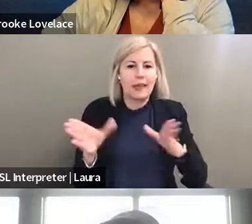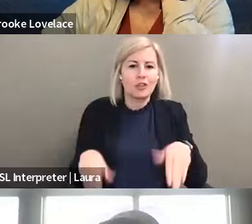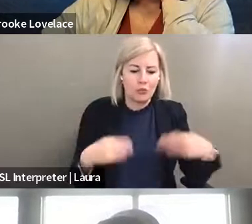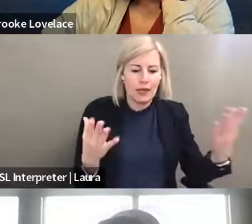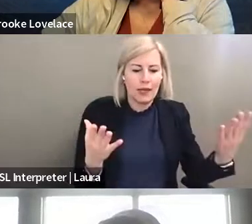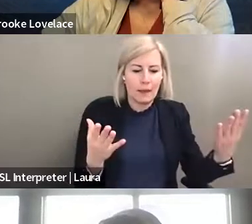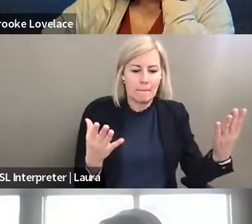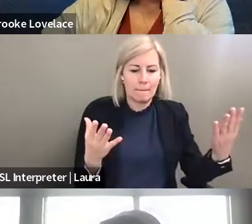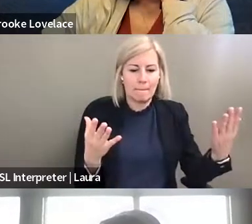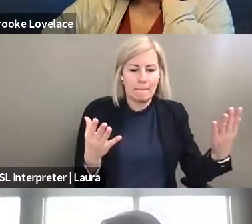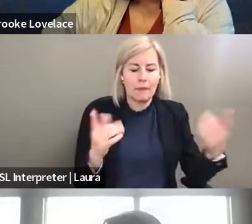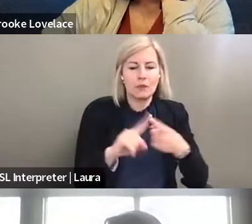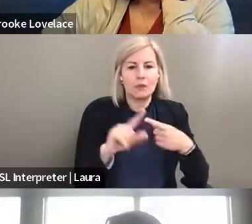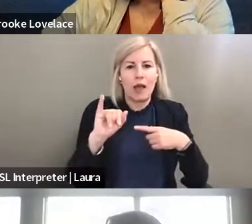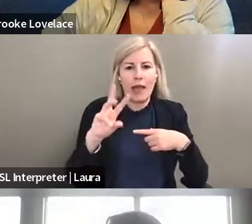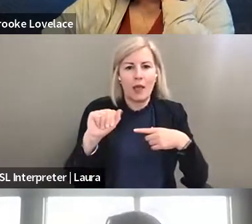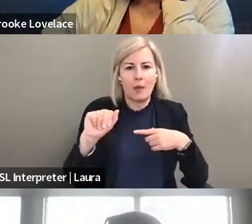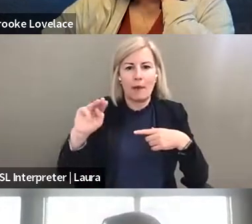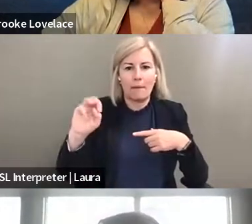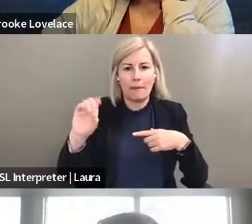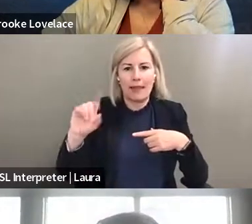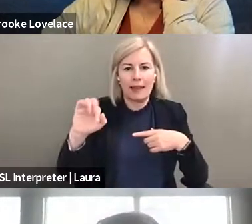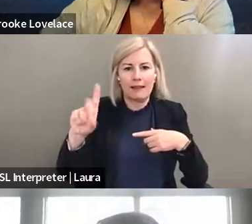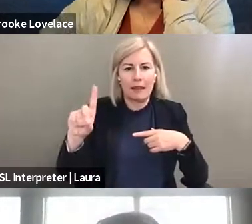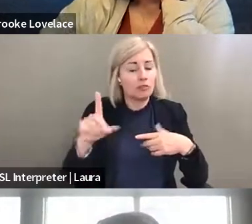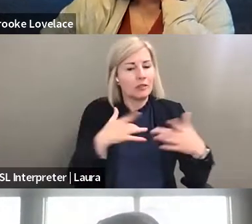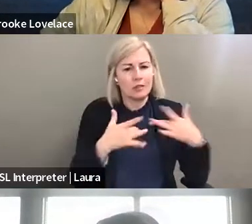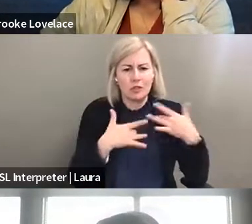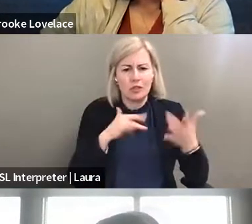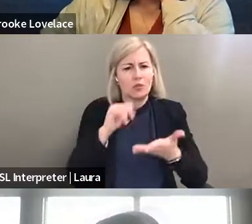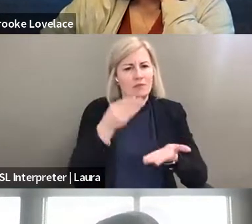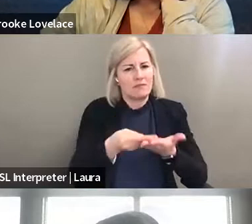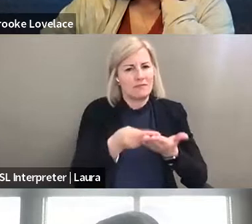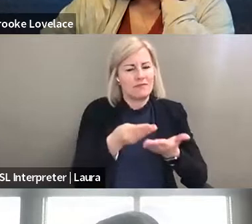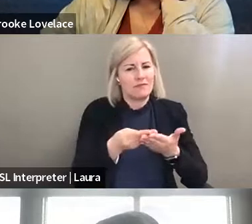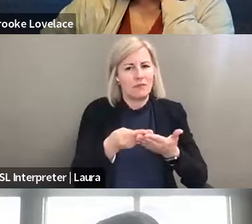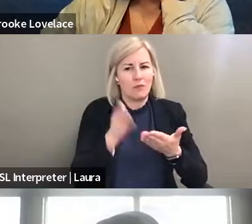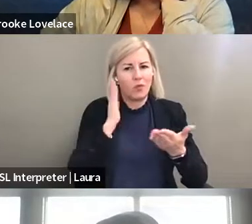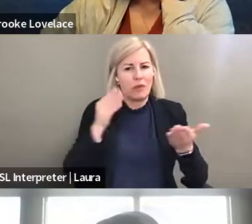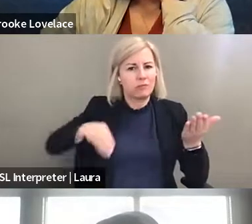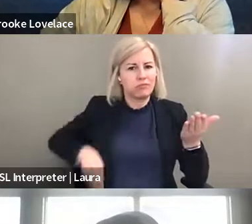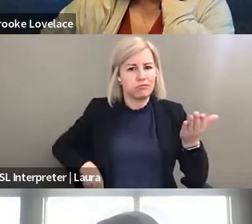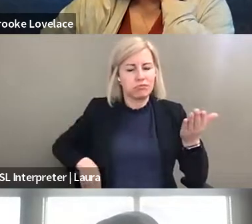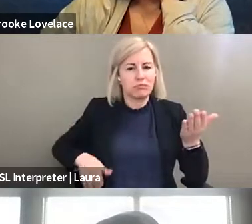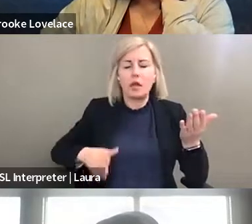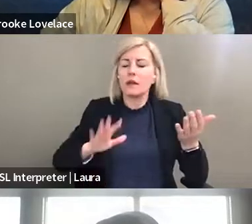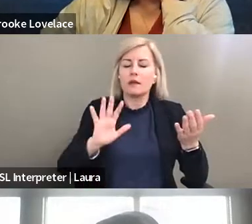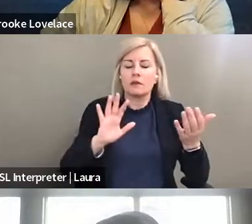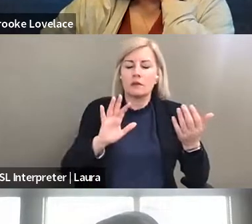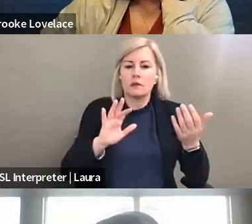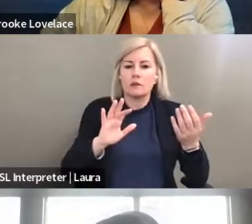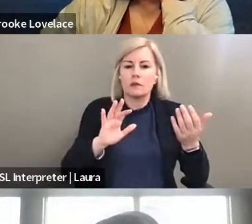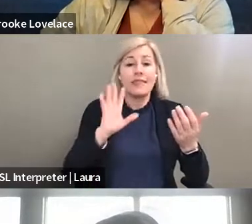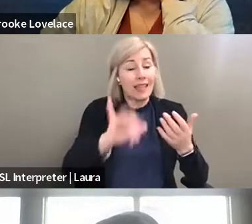forward to Iowa Medicaid, that she just had concerns that those dollars would end up in the pockets of caregivers, or they would end up in